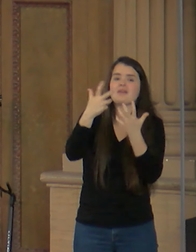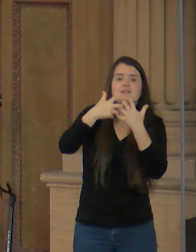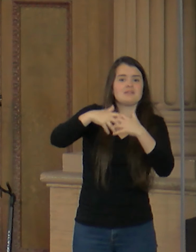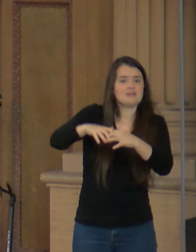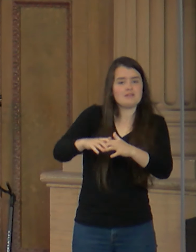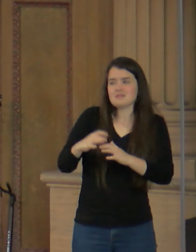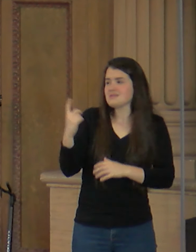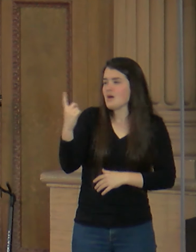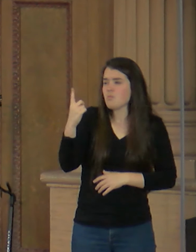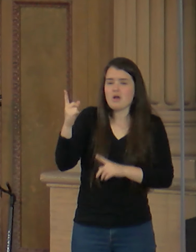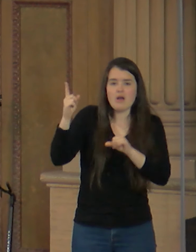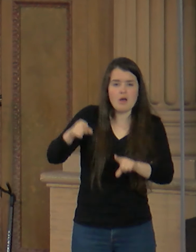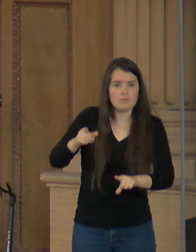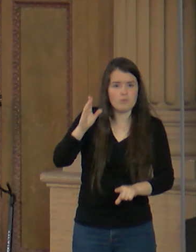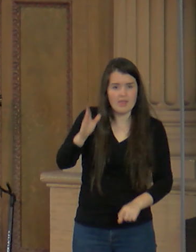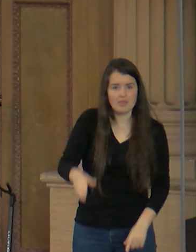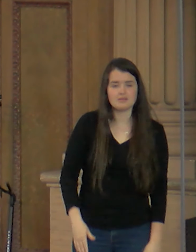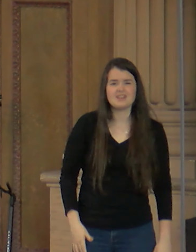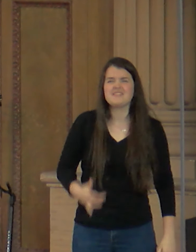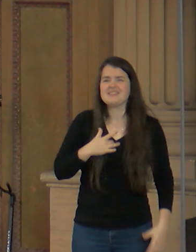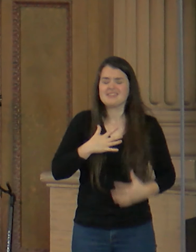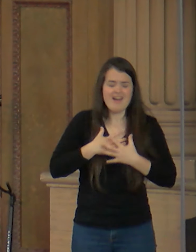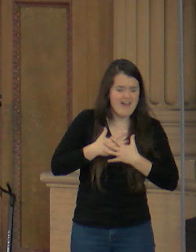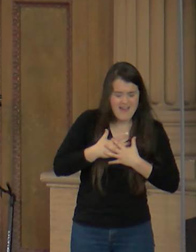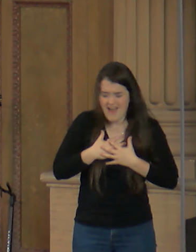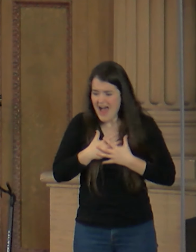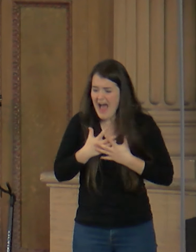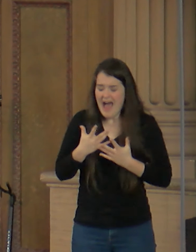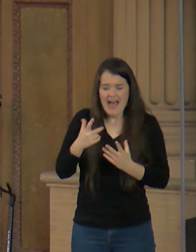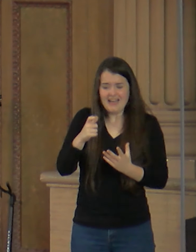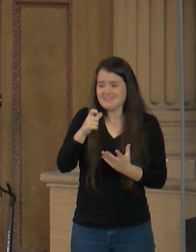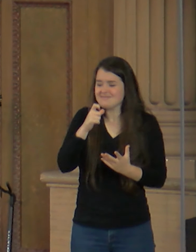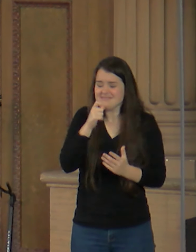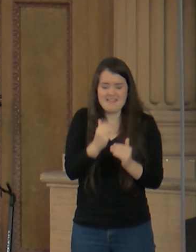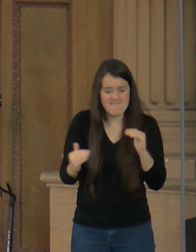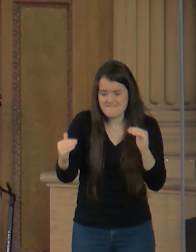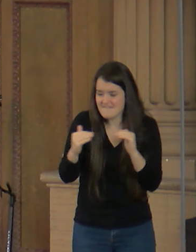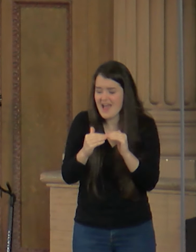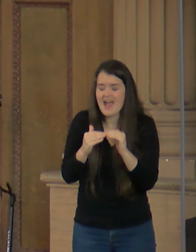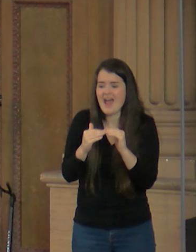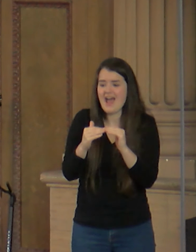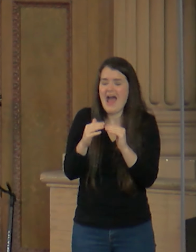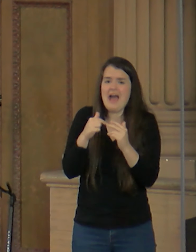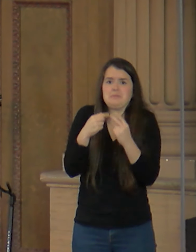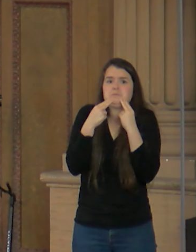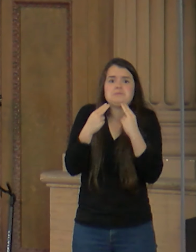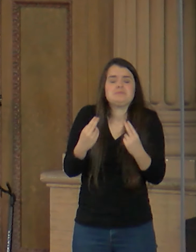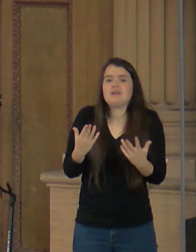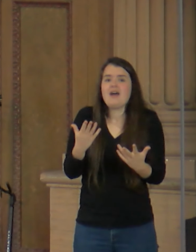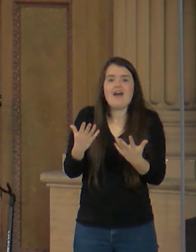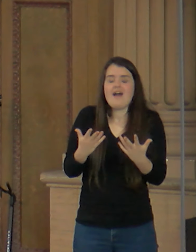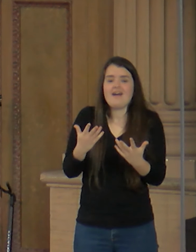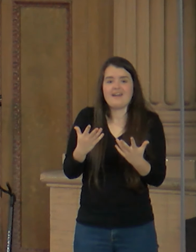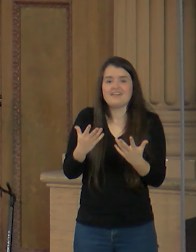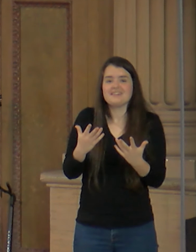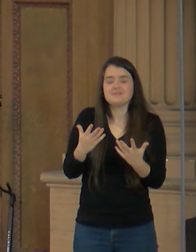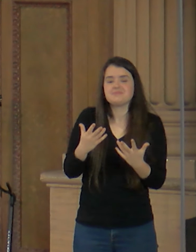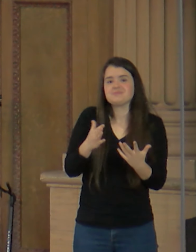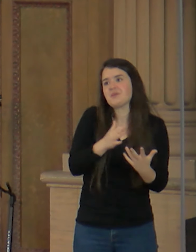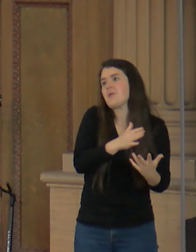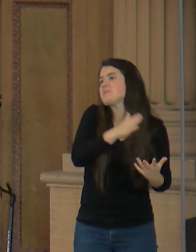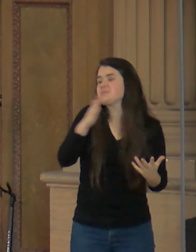he's been far too innocent to deserve this kind of suffering. So you get to chapter 32, and Job and his three friends are at